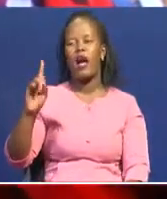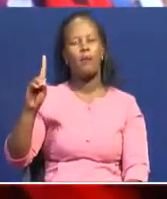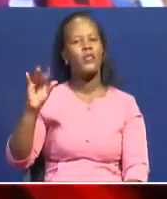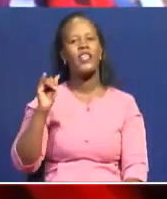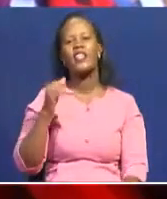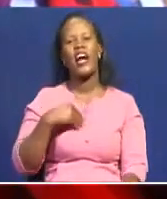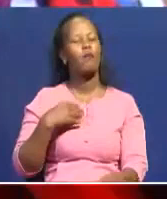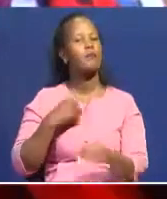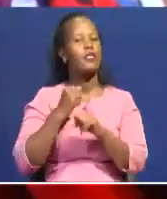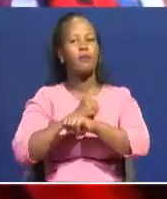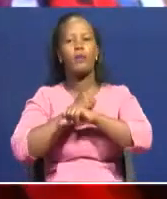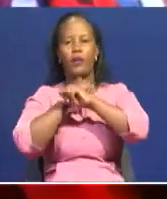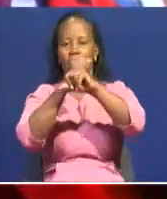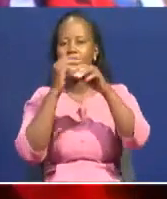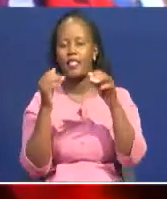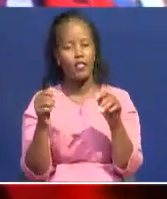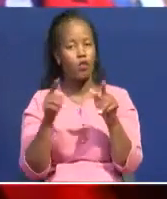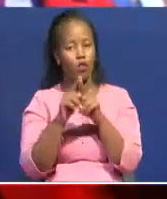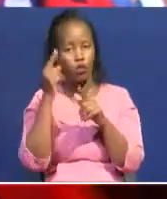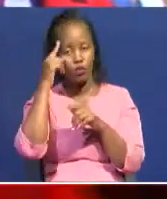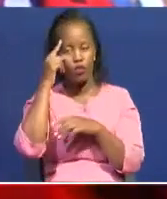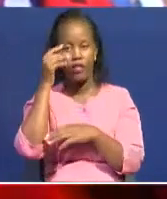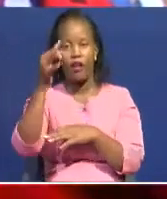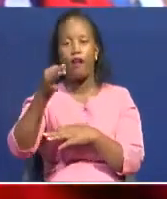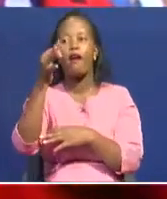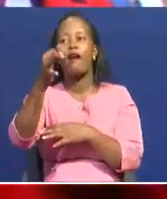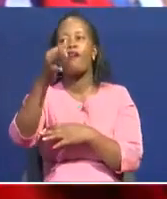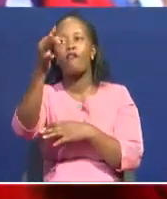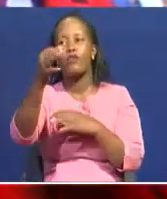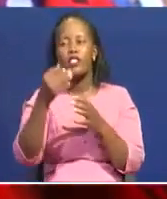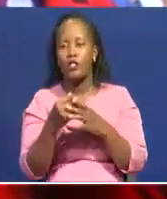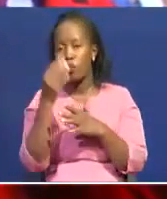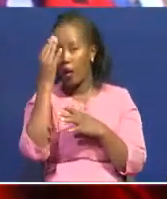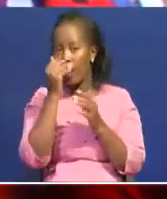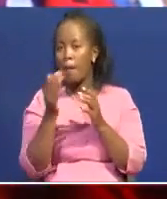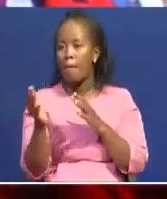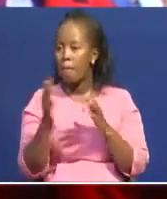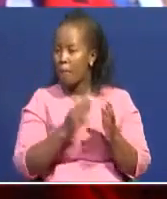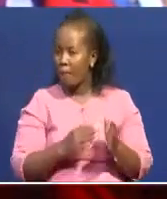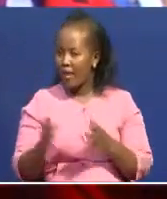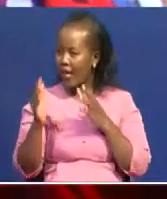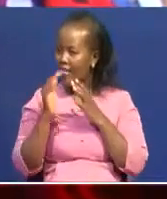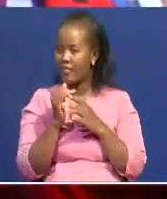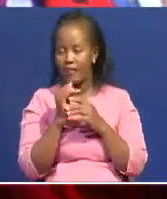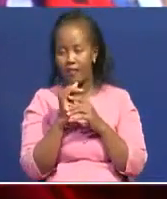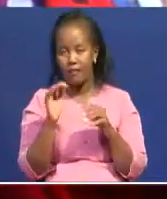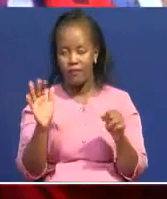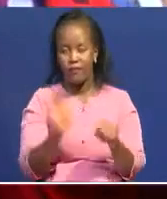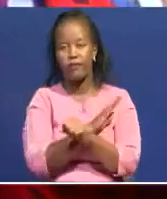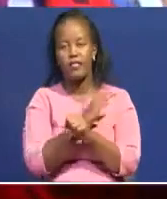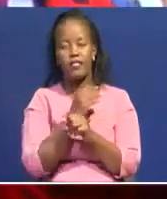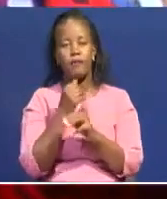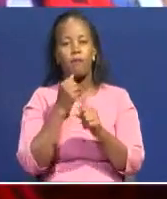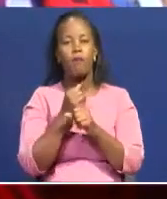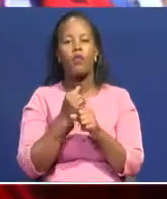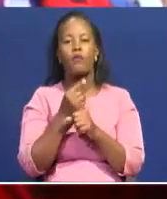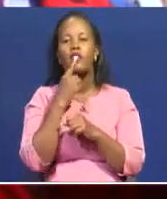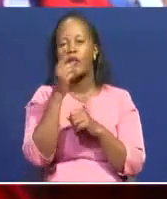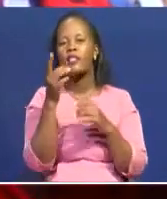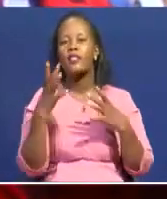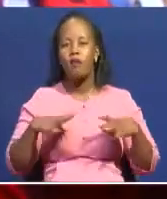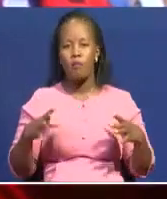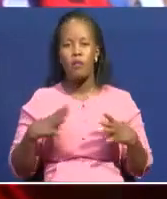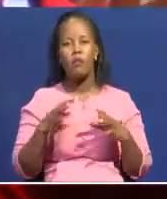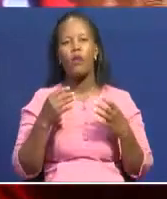vizazi vijavyo, kwa sababu mpango hiyo sasa ni mpango kamilifu kuhakisha kwamba community